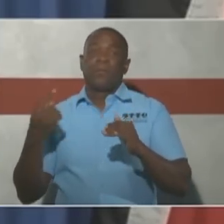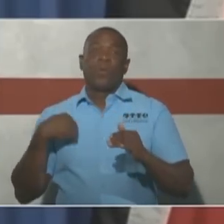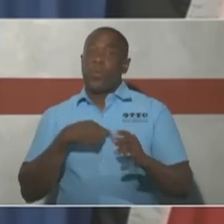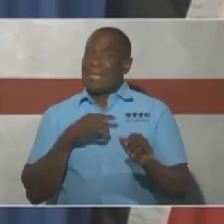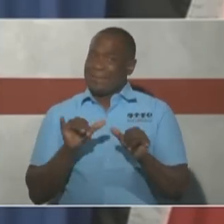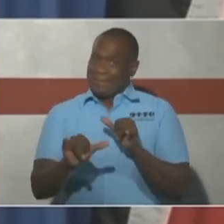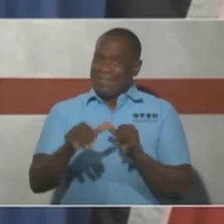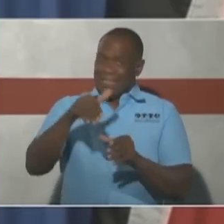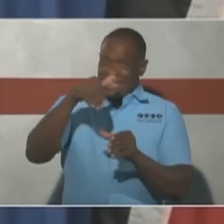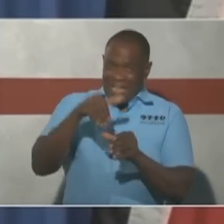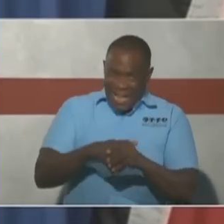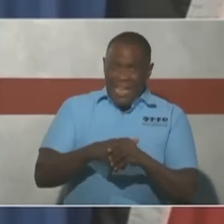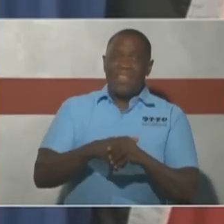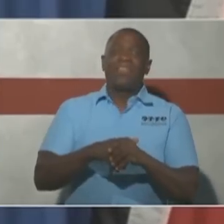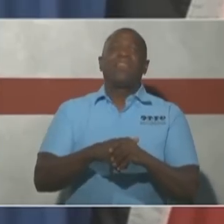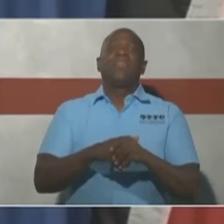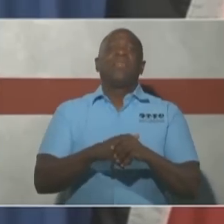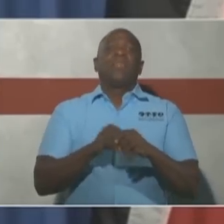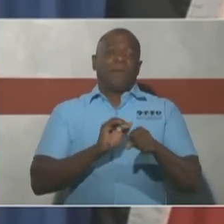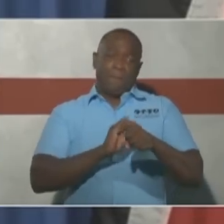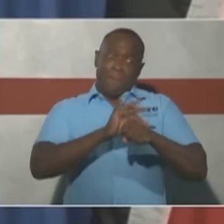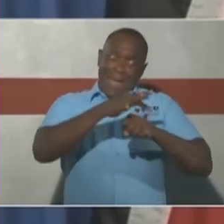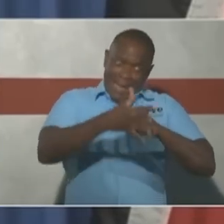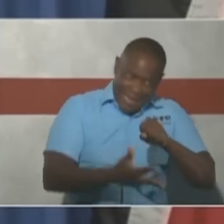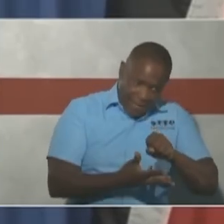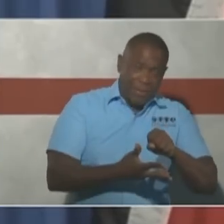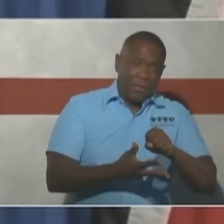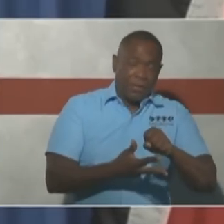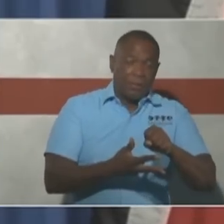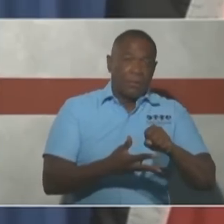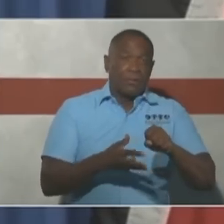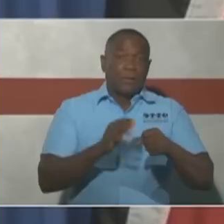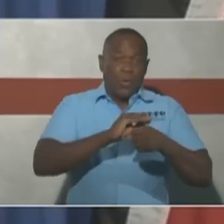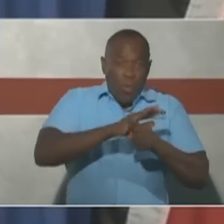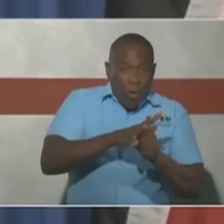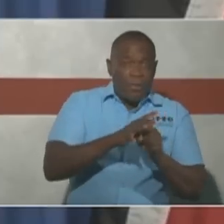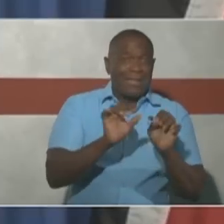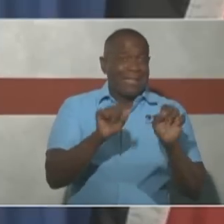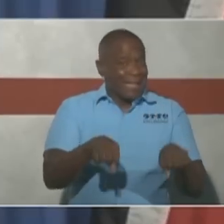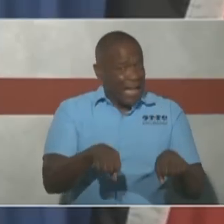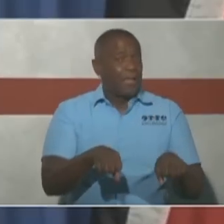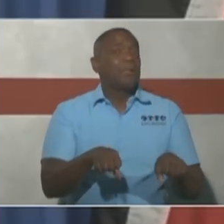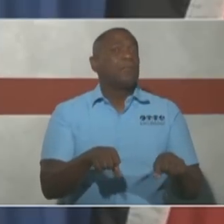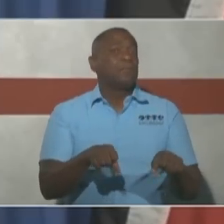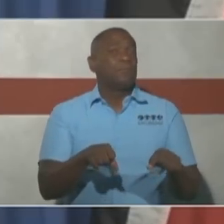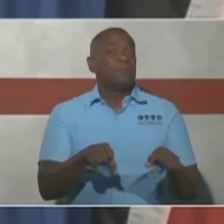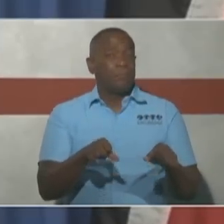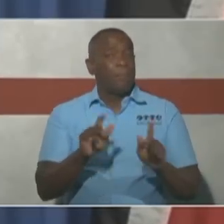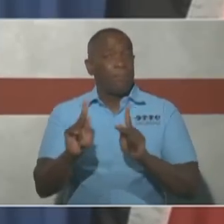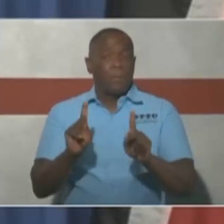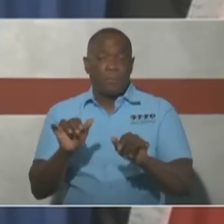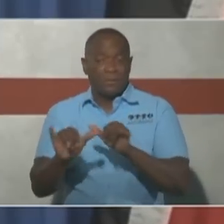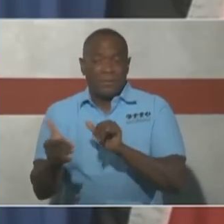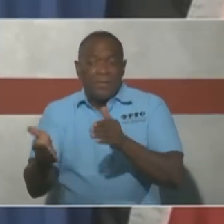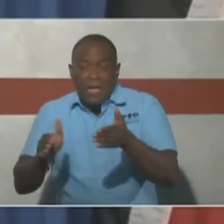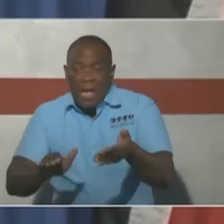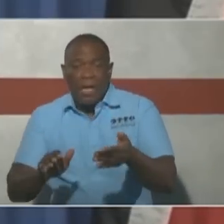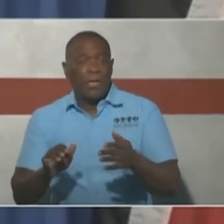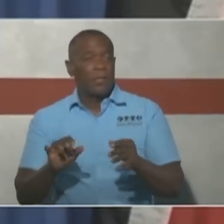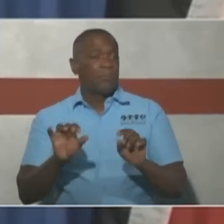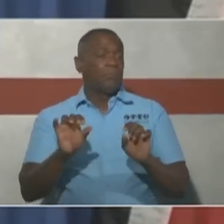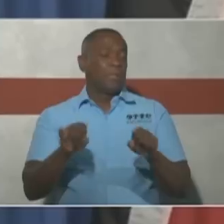can. But I want to end this morning's conversation with the public through you, the media, by saying